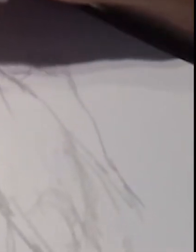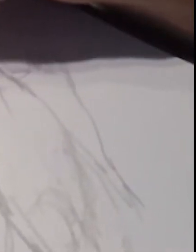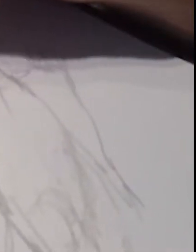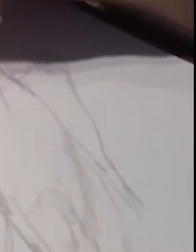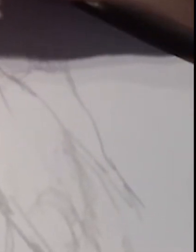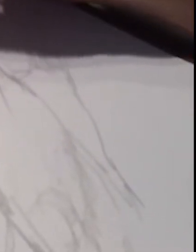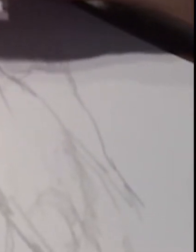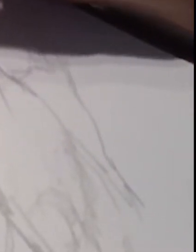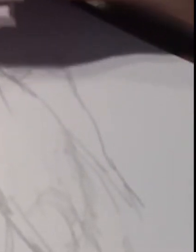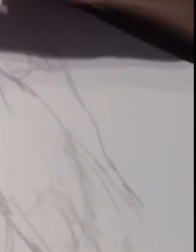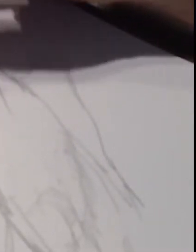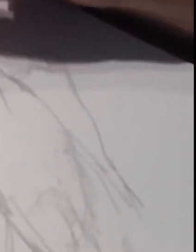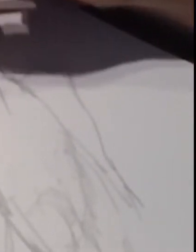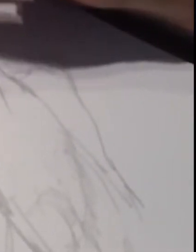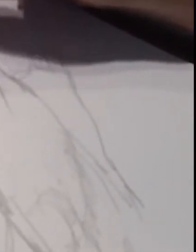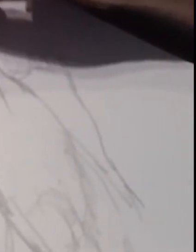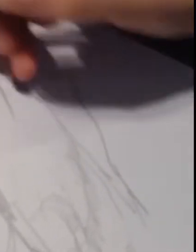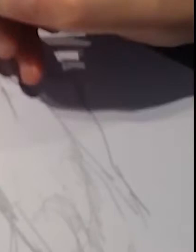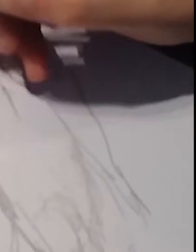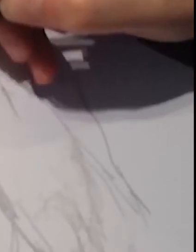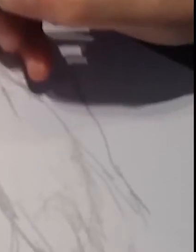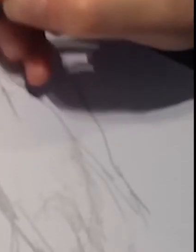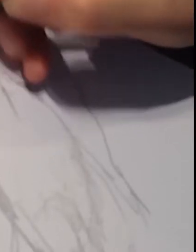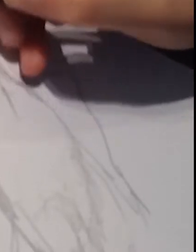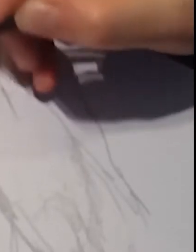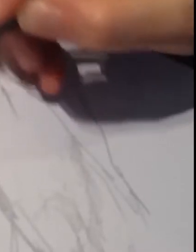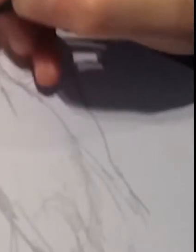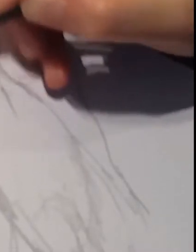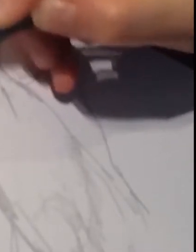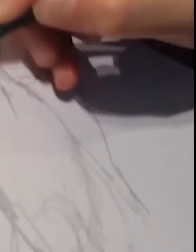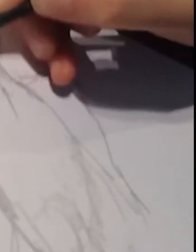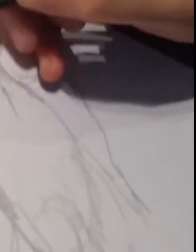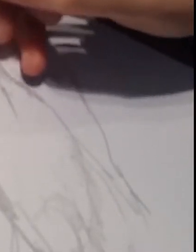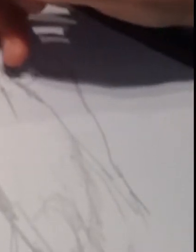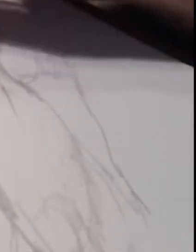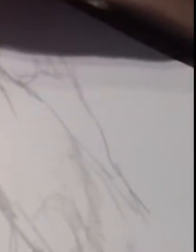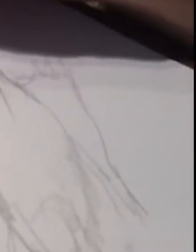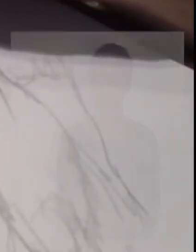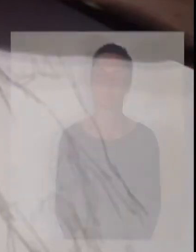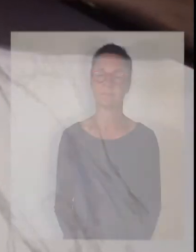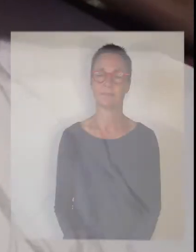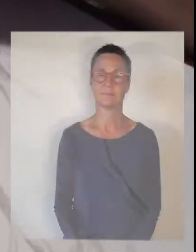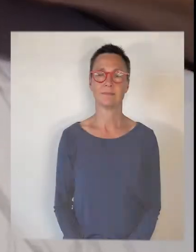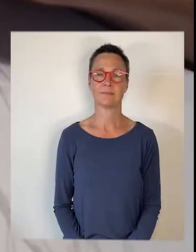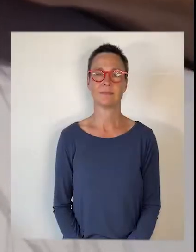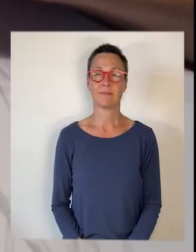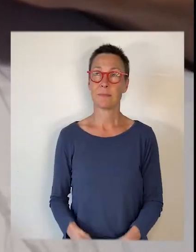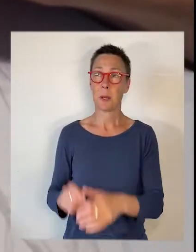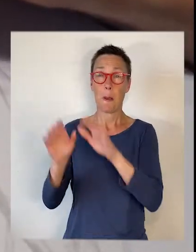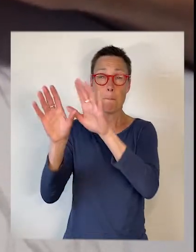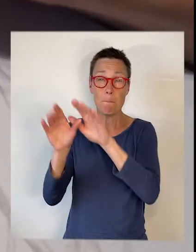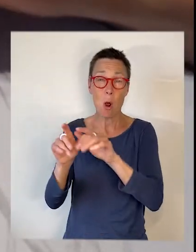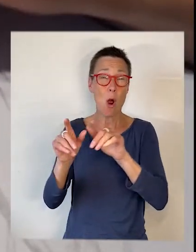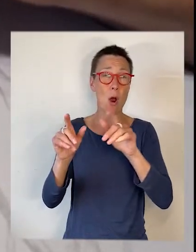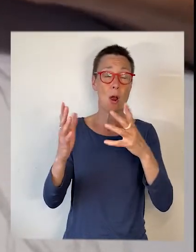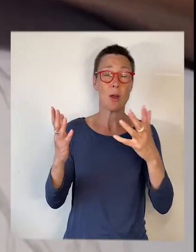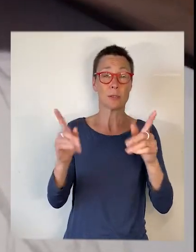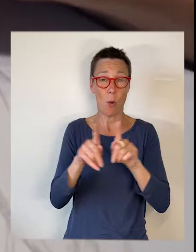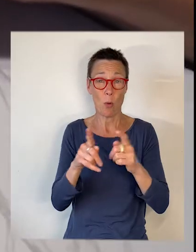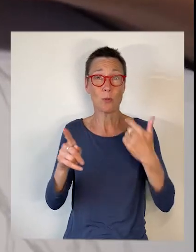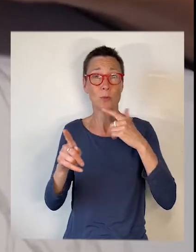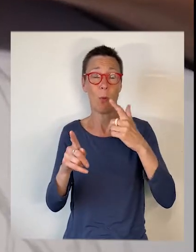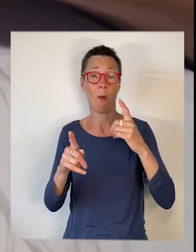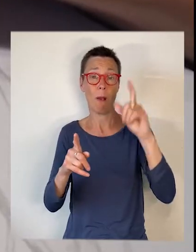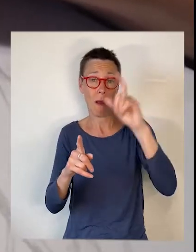And that's a blue stripe, that one. And then there's another blue stripe here. These bits are white. And this part's